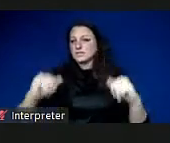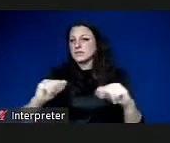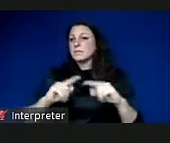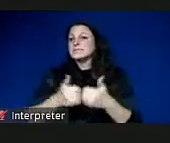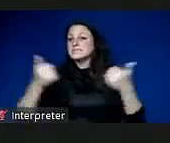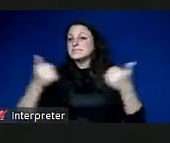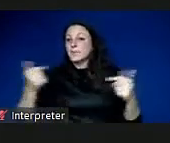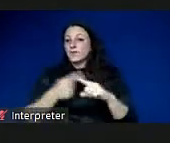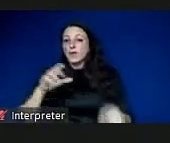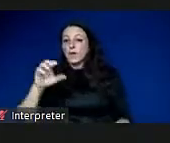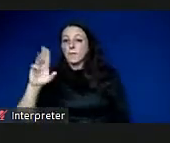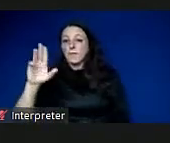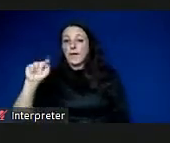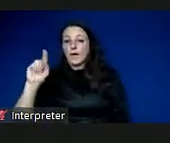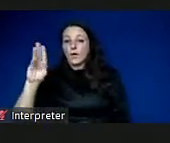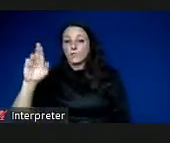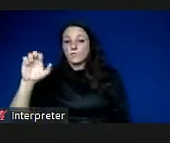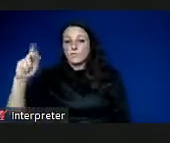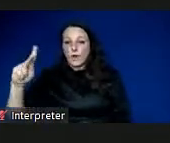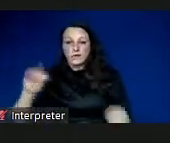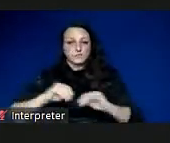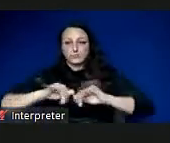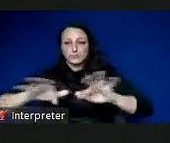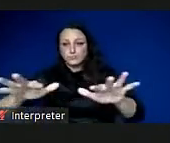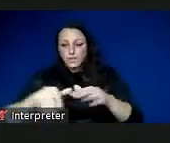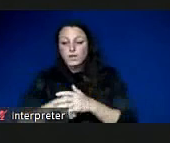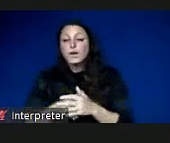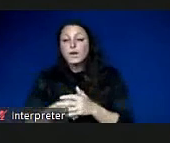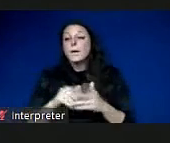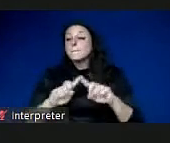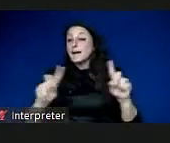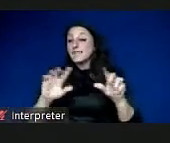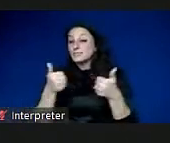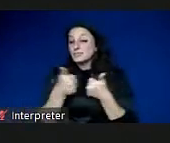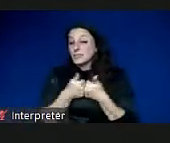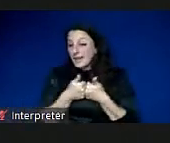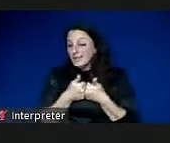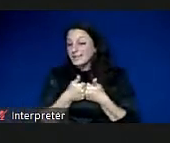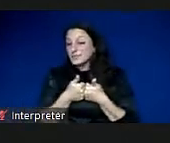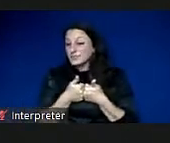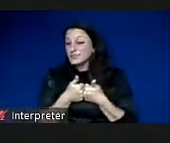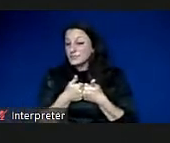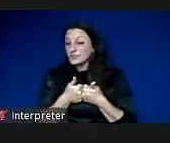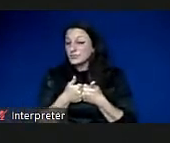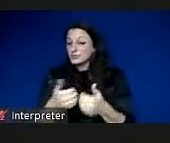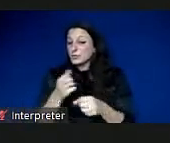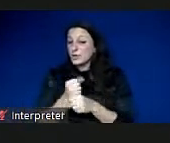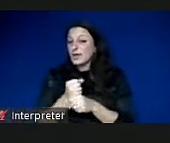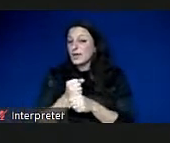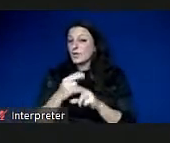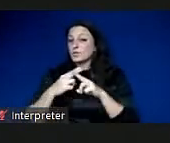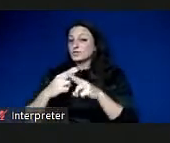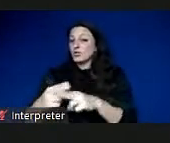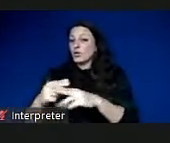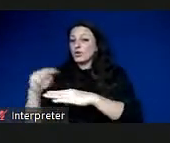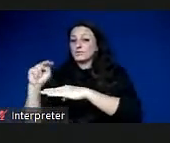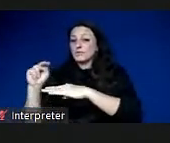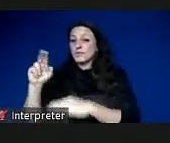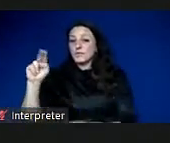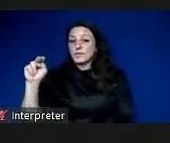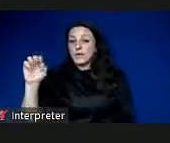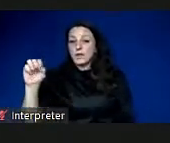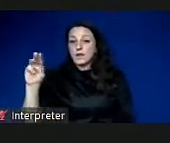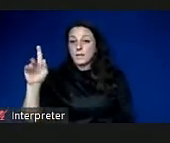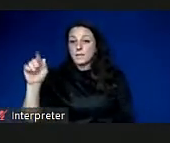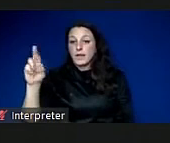outbreaks. There's some challenges though in trying to get what we call denominator data. So we can't calculate, and